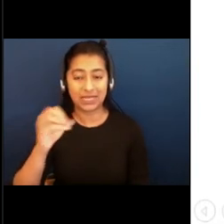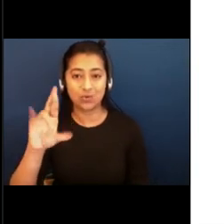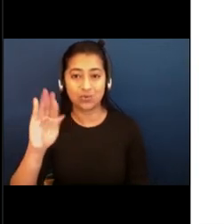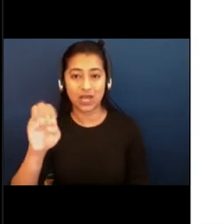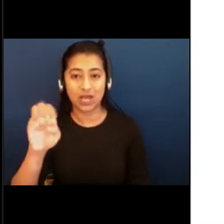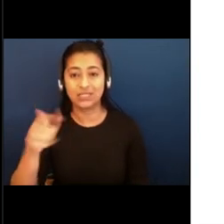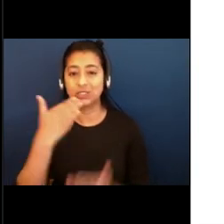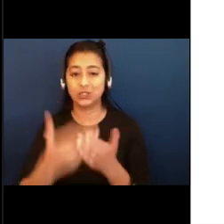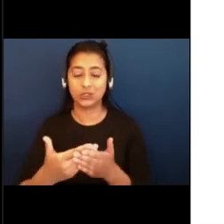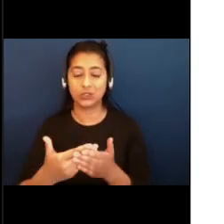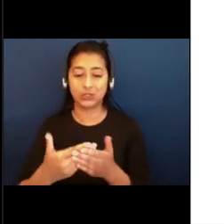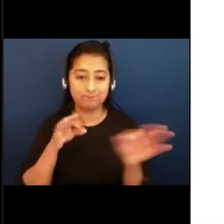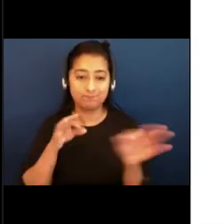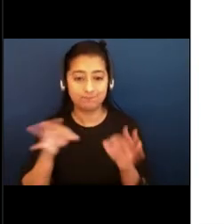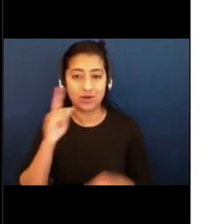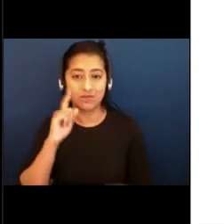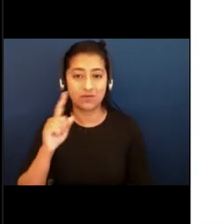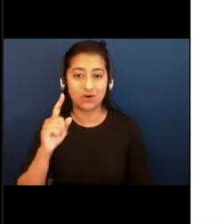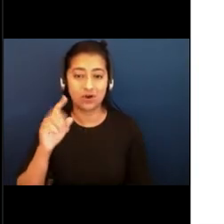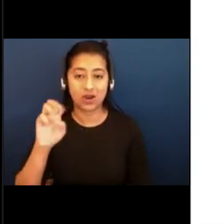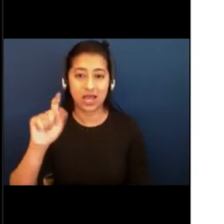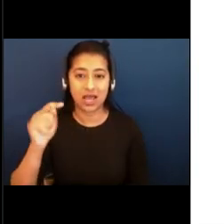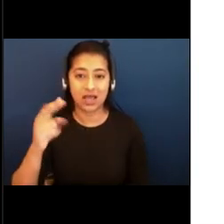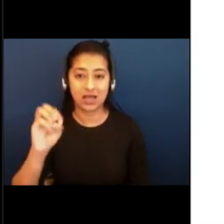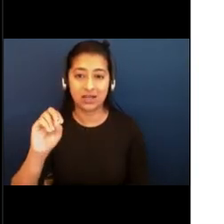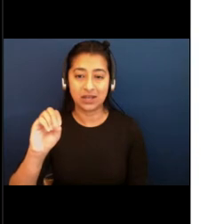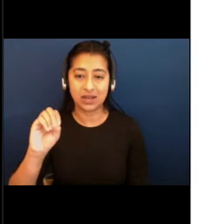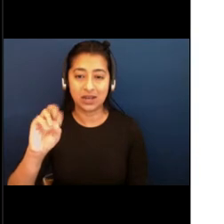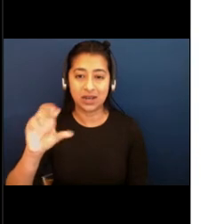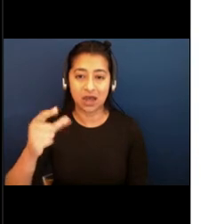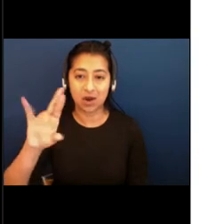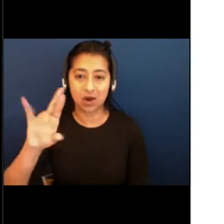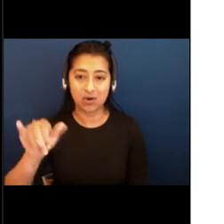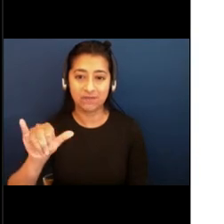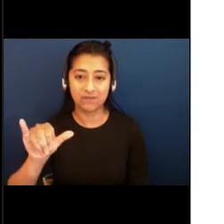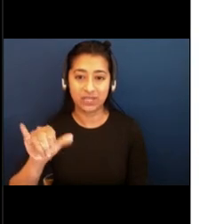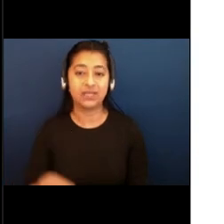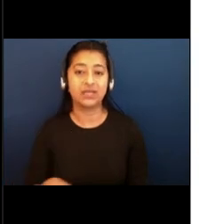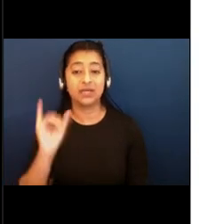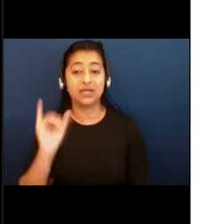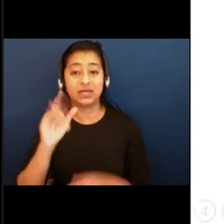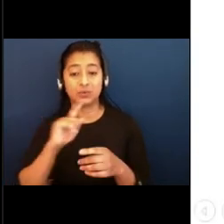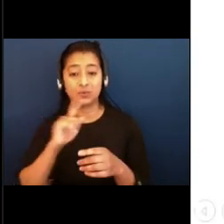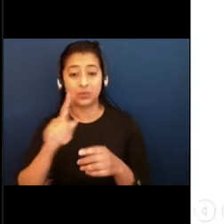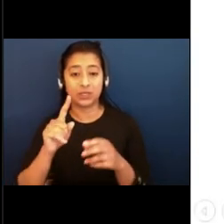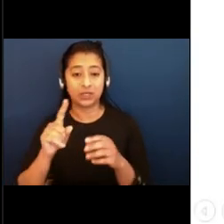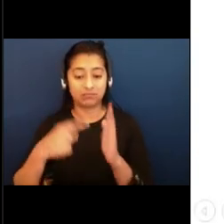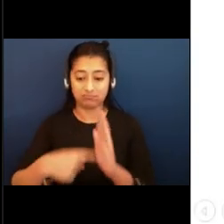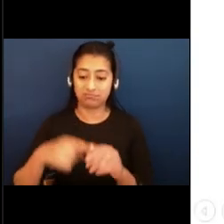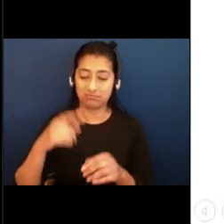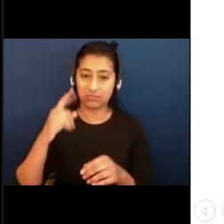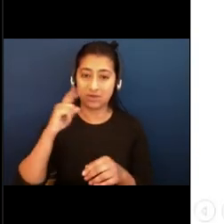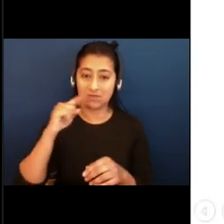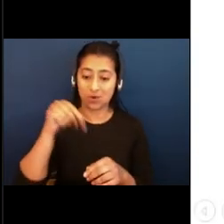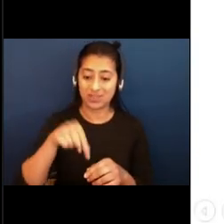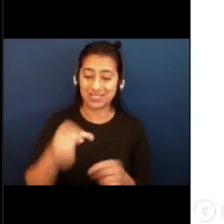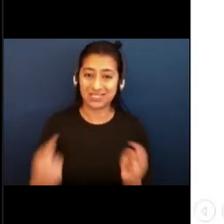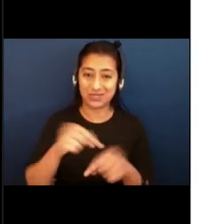again, reflective of a field that is interdisciplinary, we should expect to